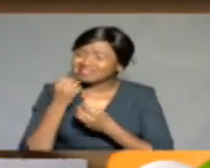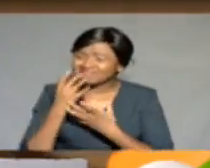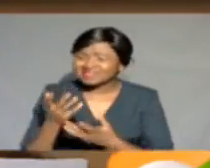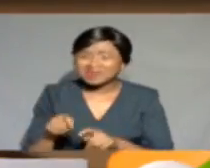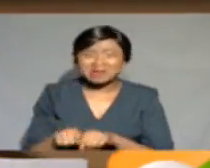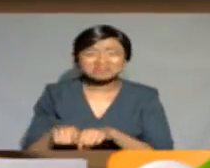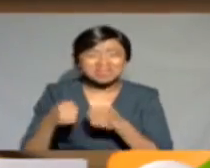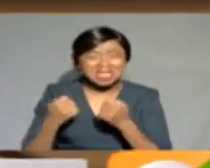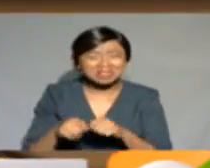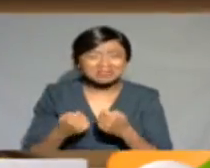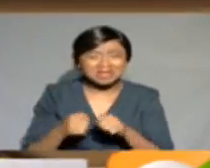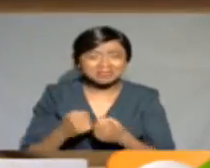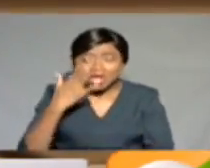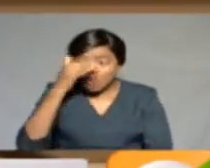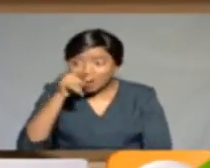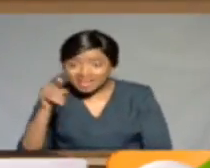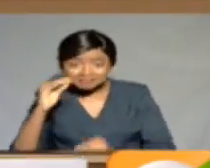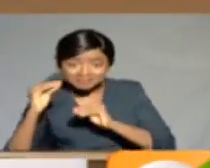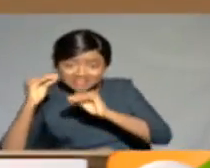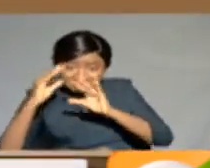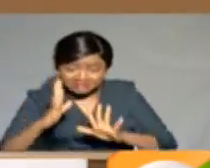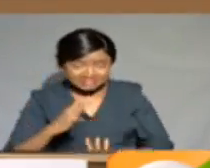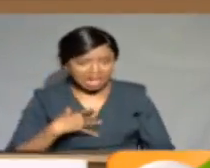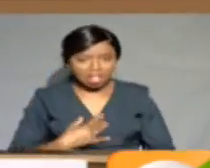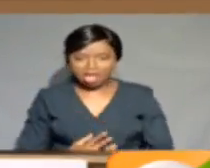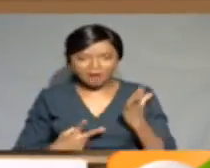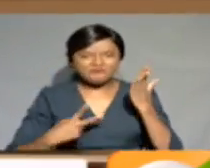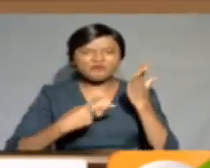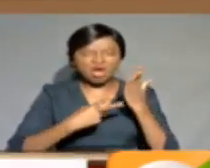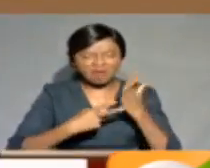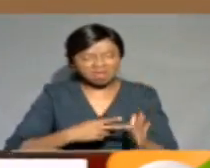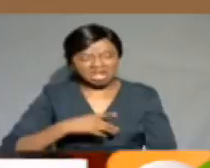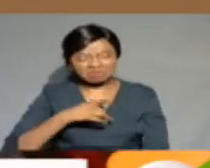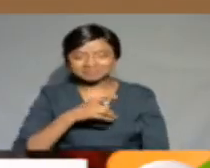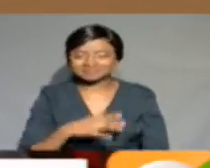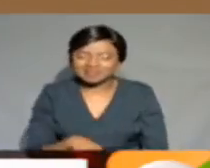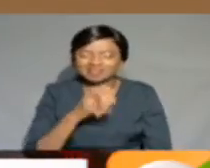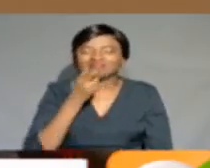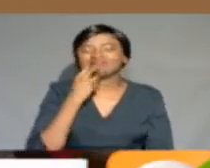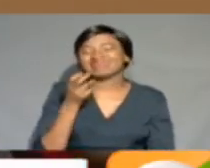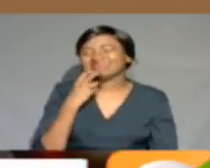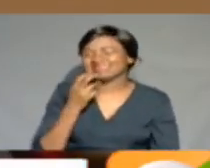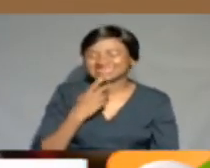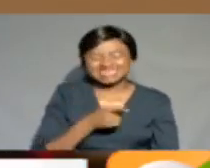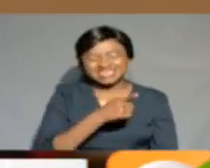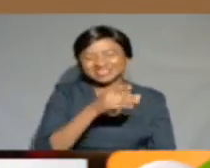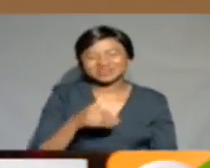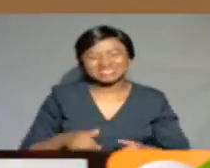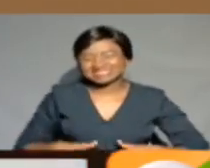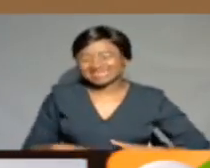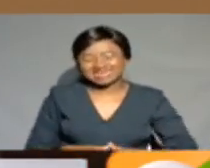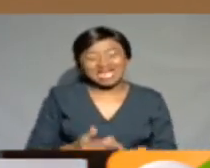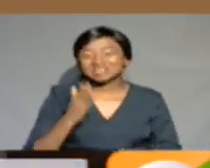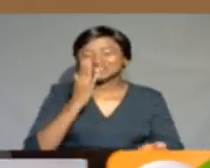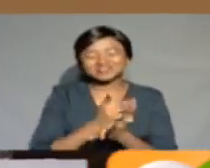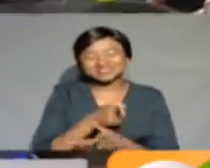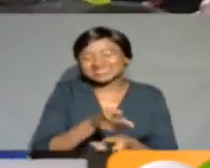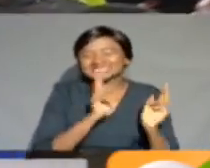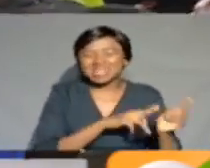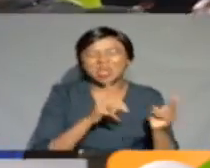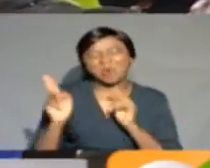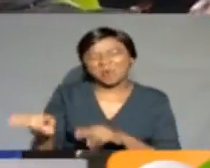because that guy had vocabularies to talk about. So this guy just laughed at me and said, Kijana, this is normal. So why?